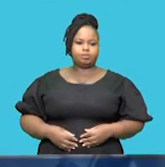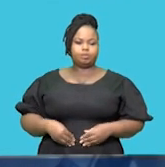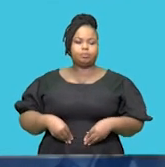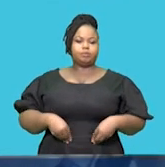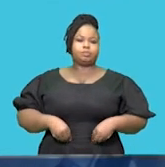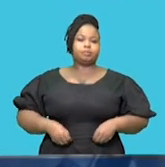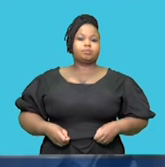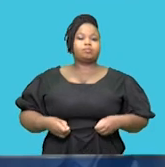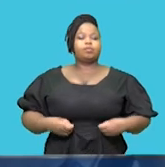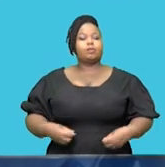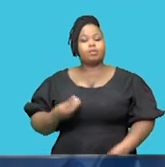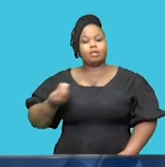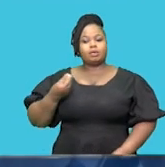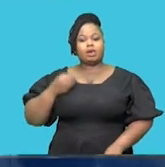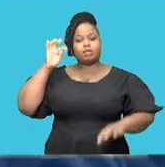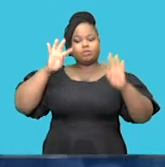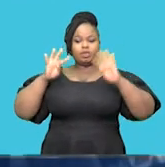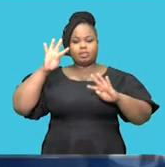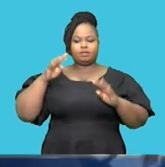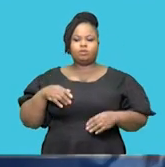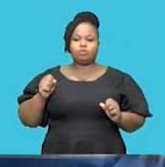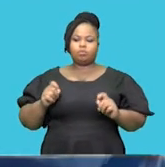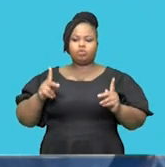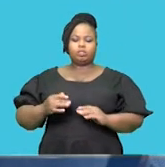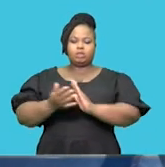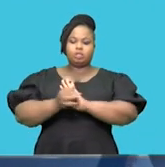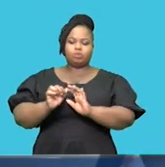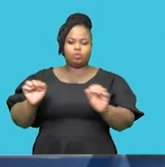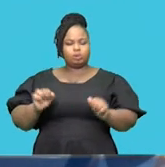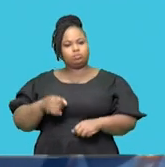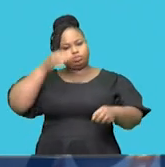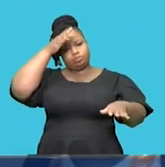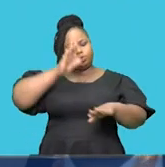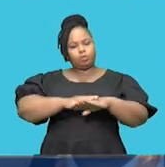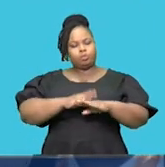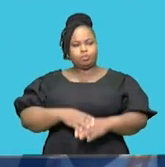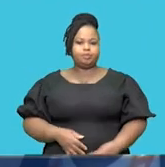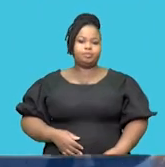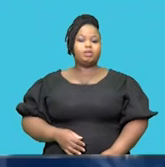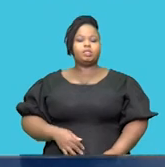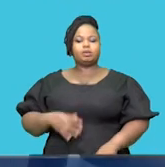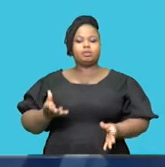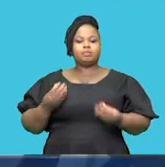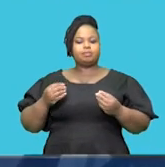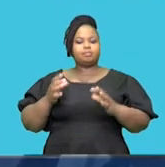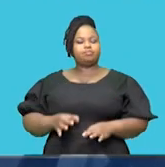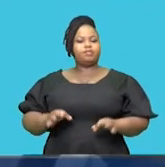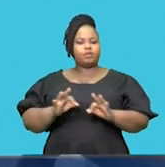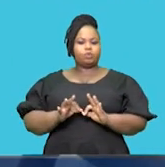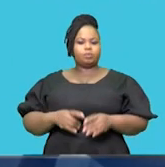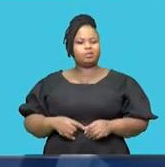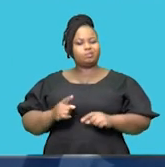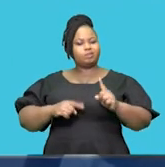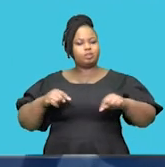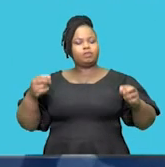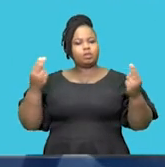Young creatives will have a chance to refine their skills, expand their knowledge, and gain valuable insights to various art